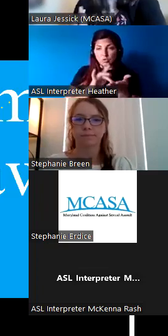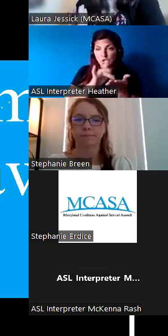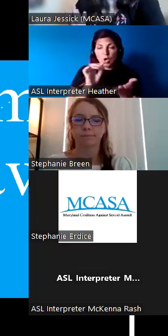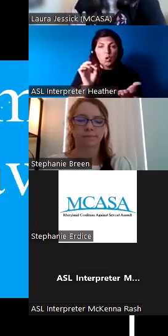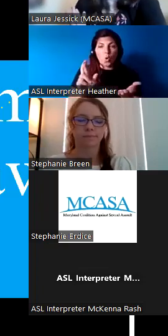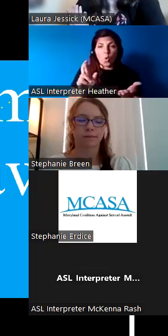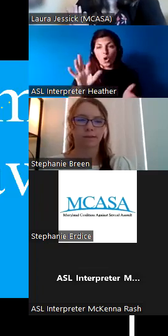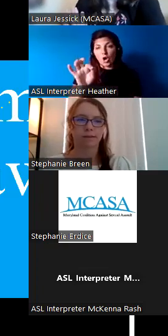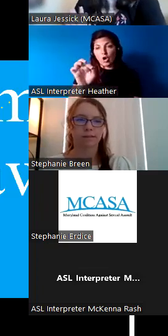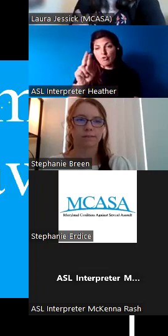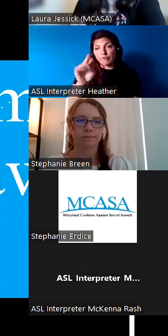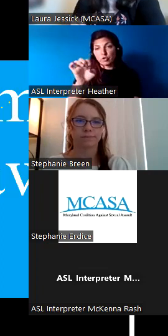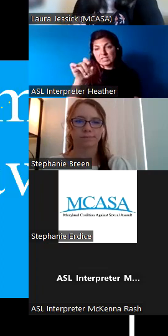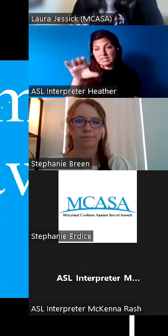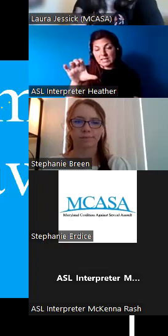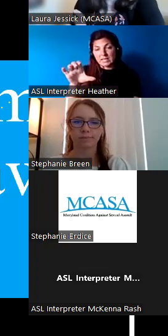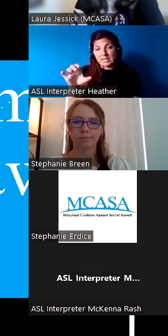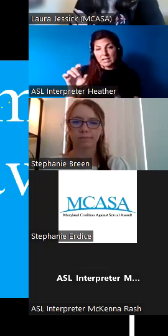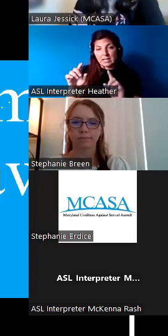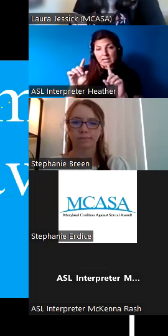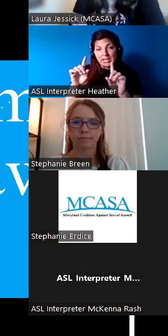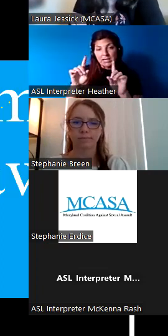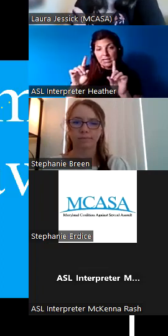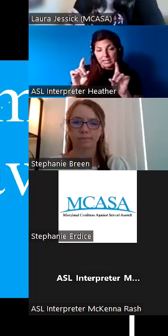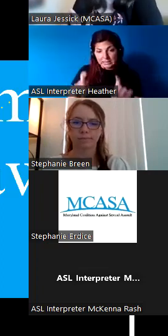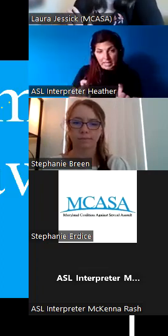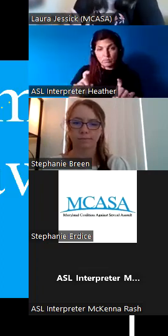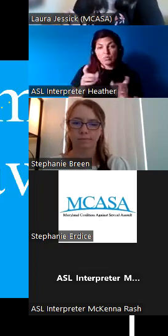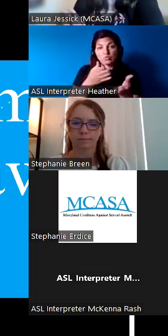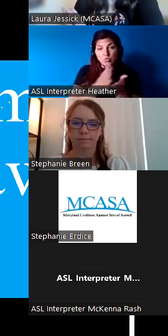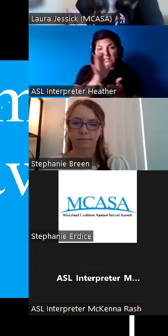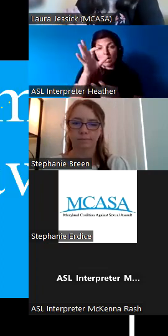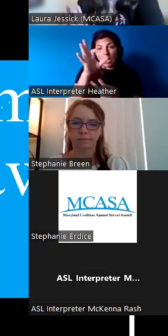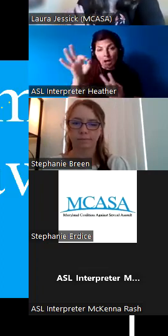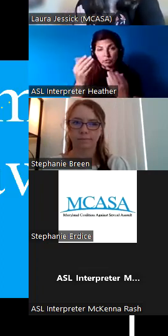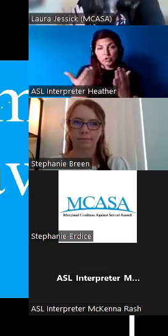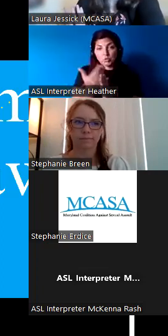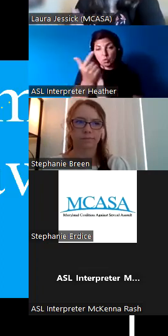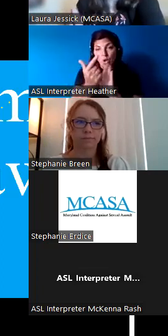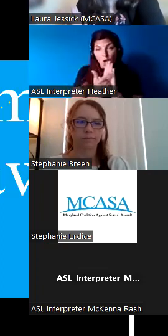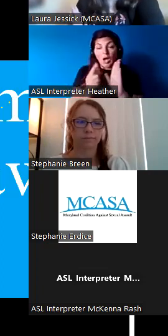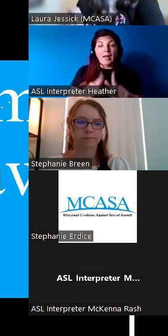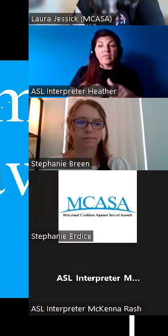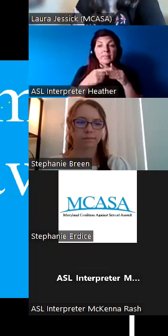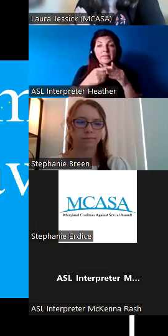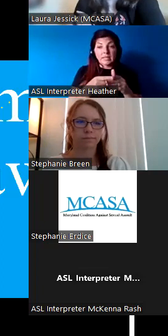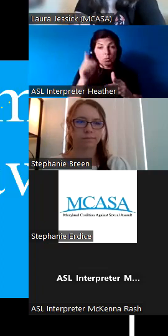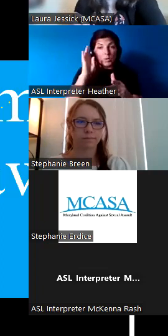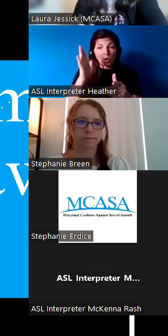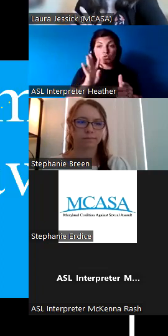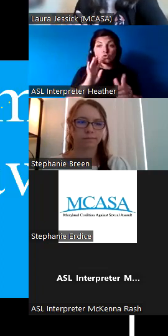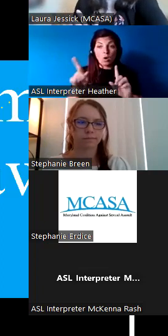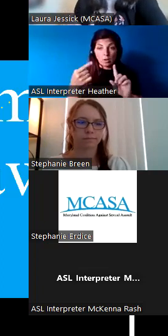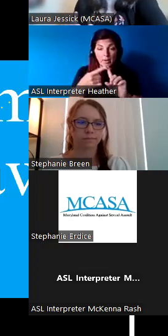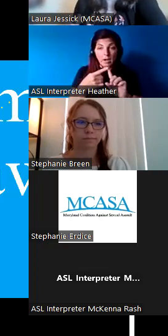SAFEs, rights, options, and new laws. I do want to note that at the beginning, we will go over some